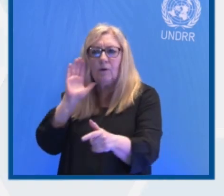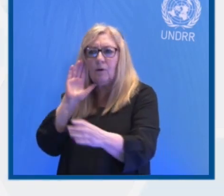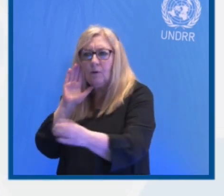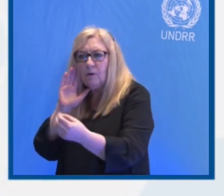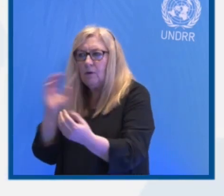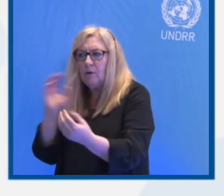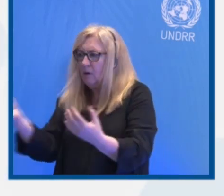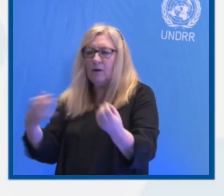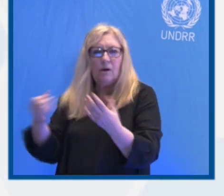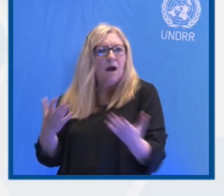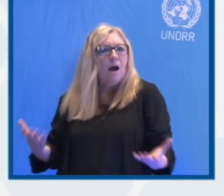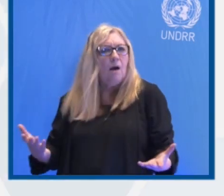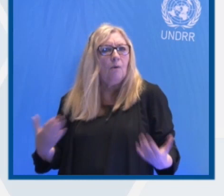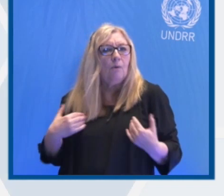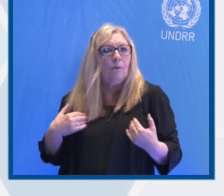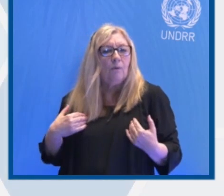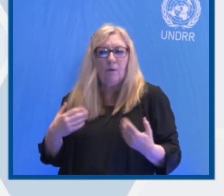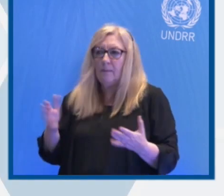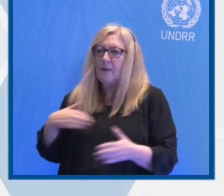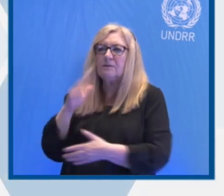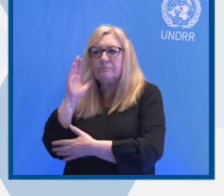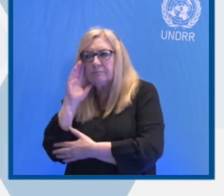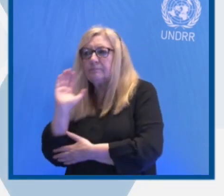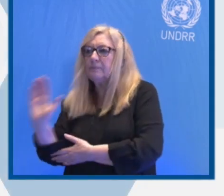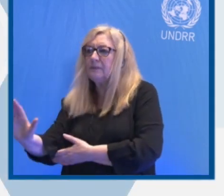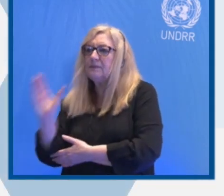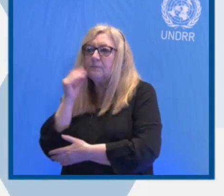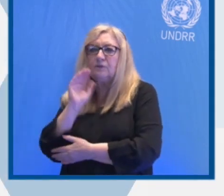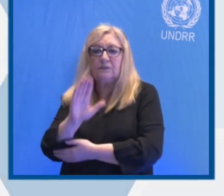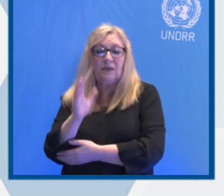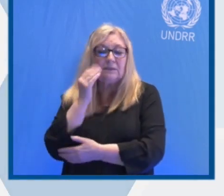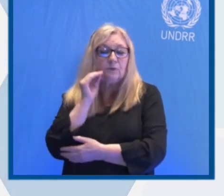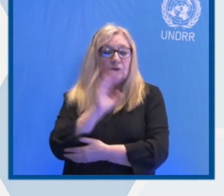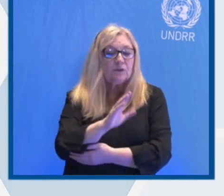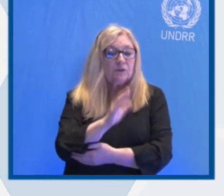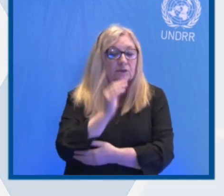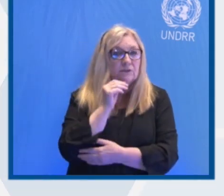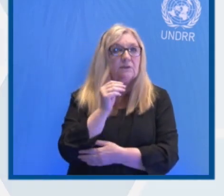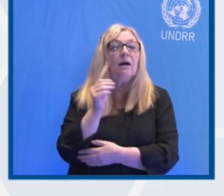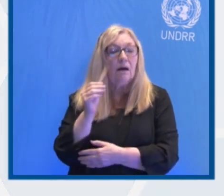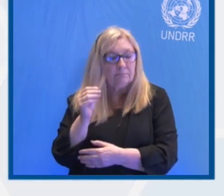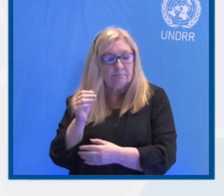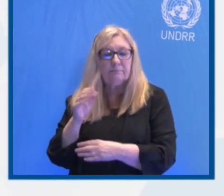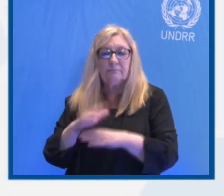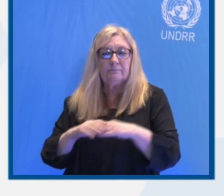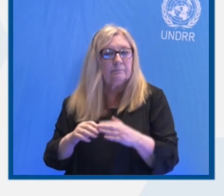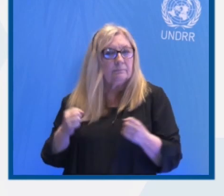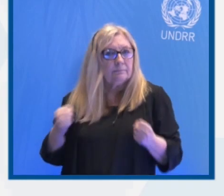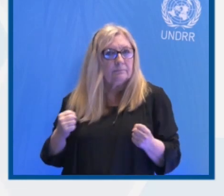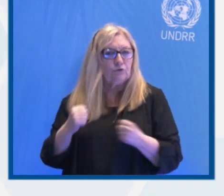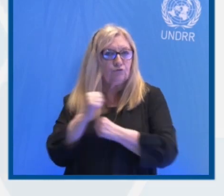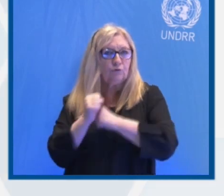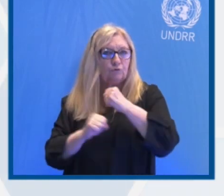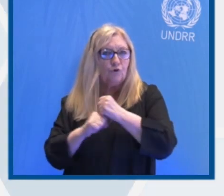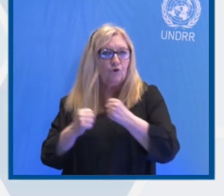manner that it's resilient and it does not increase risk for those things to serve? Thank you very